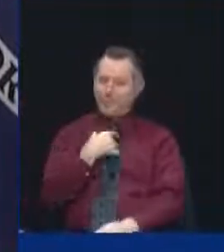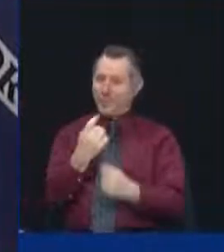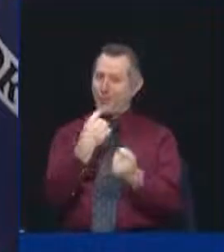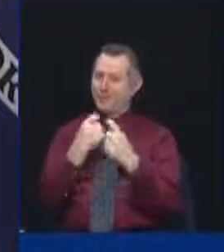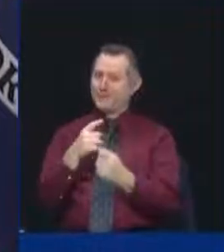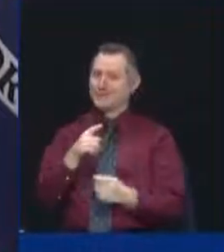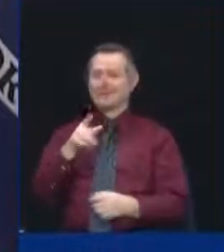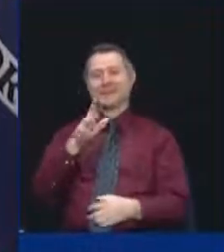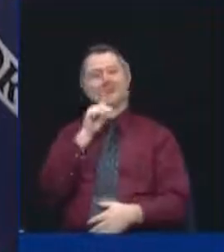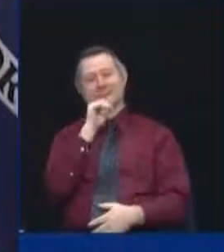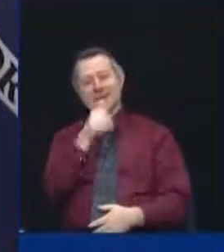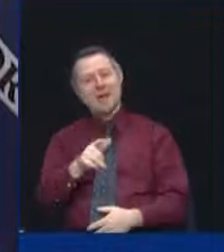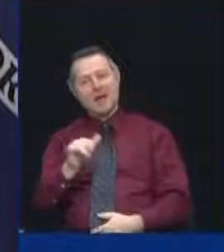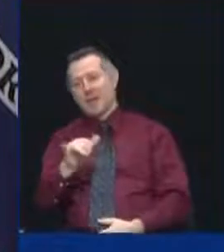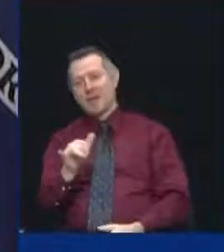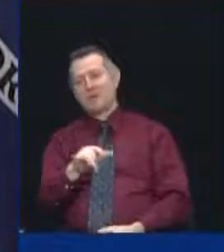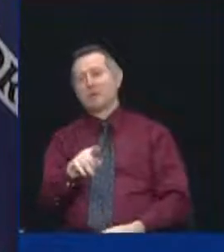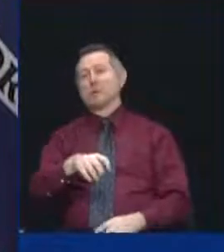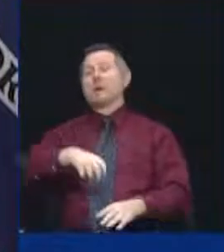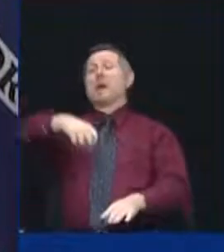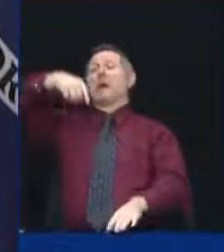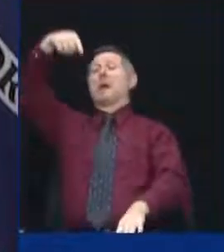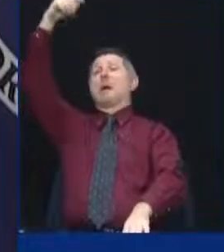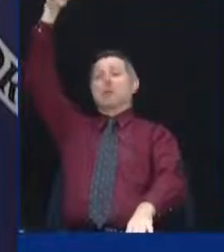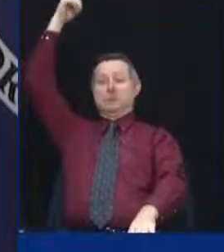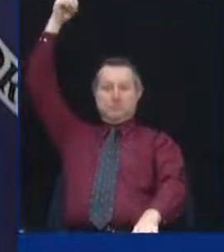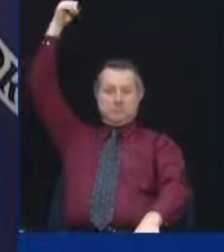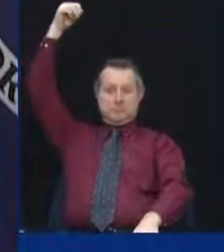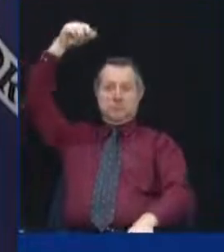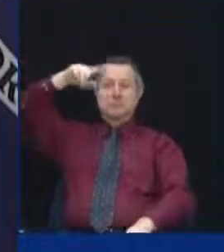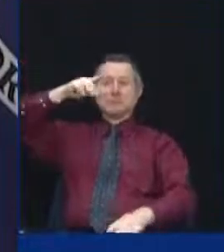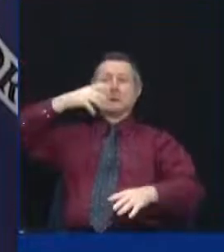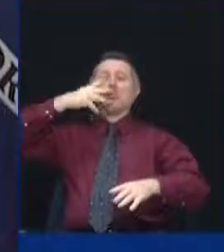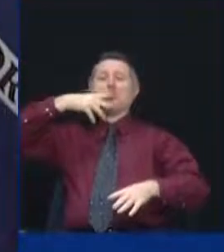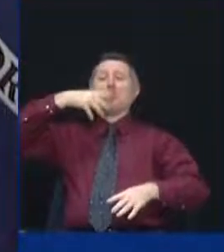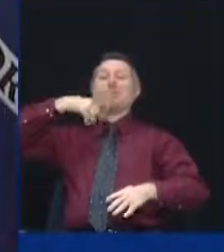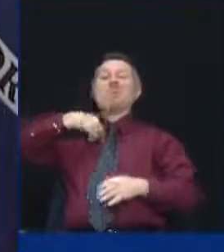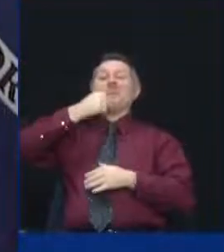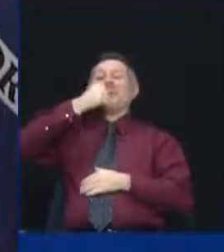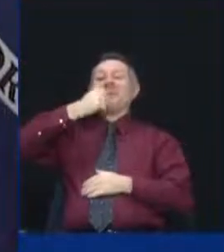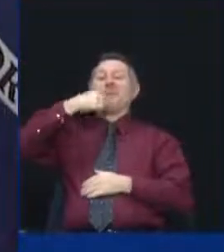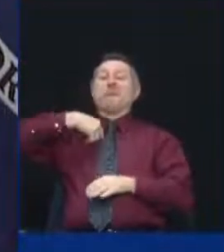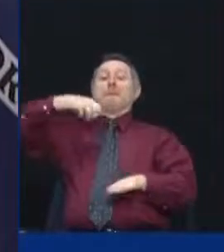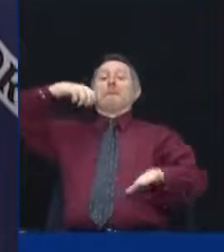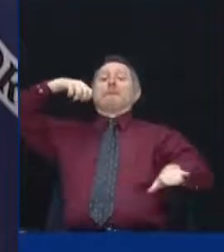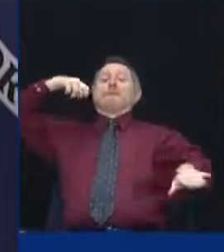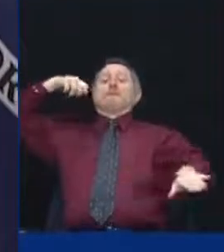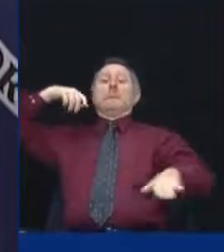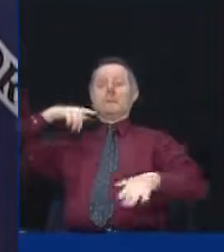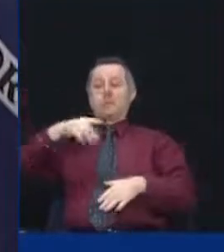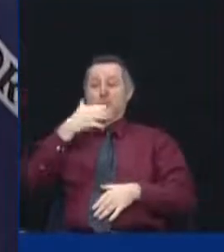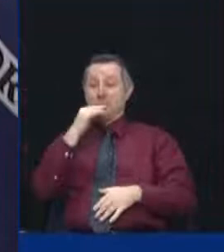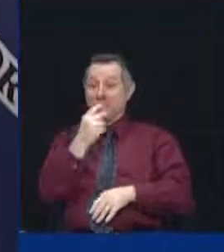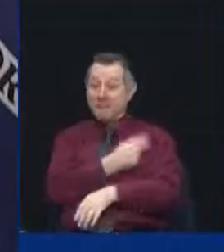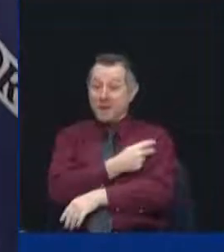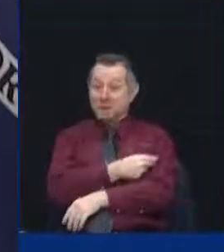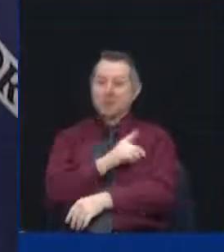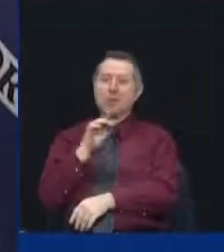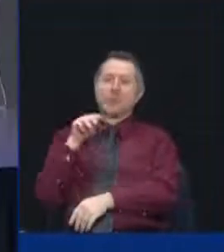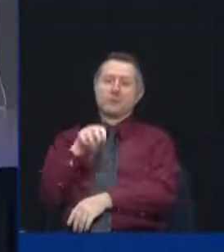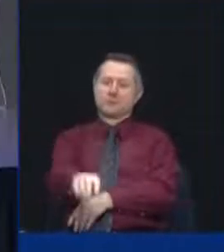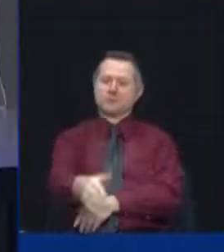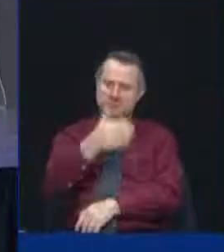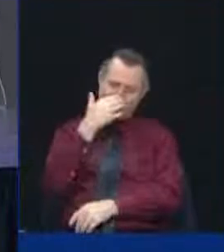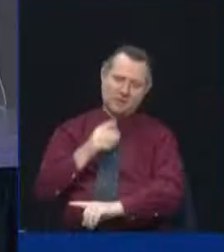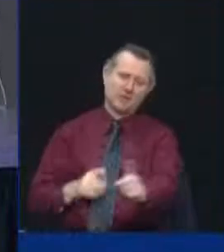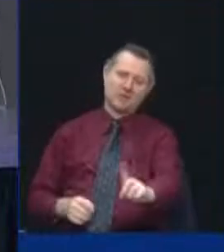get the nosebleed seat because you're unvaccinated and the vaccinated people get the better seats. Doesn't work that way. Governor,